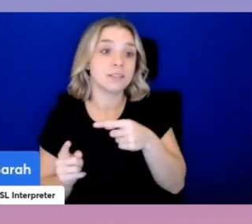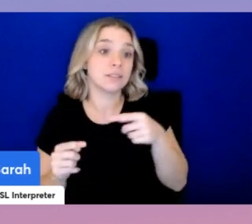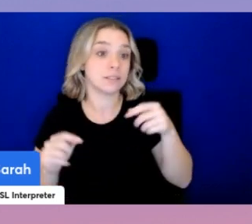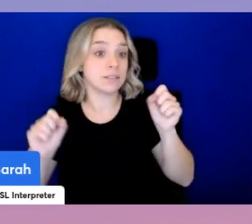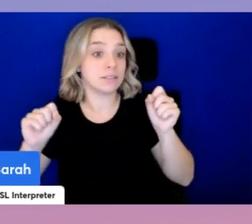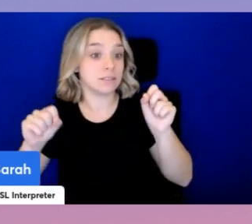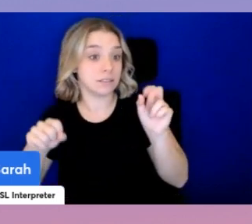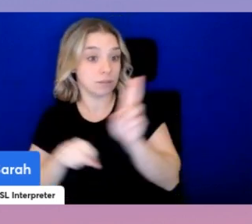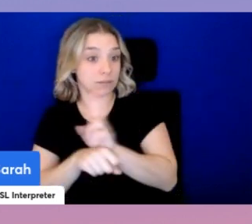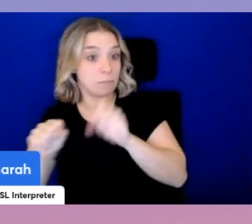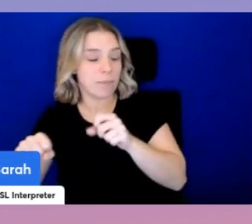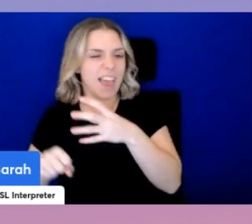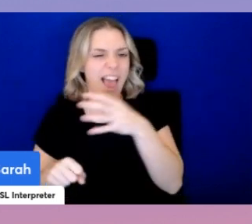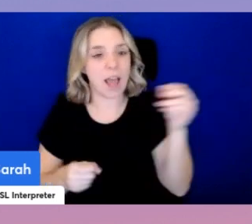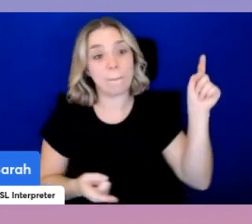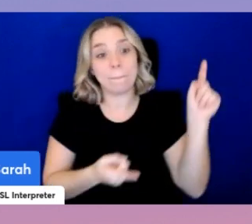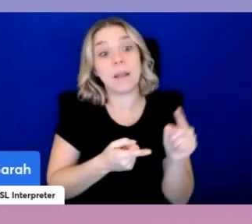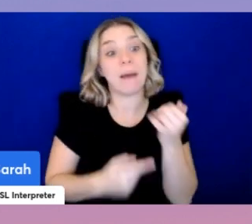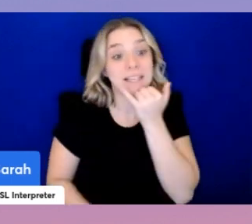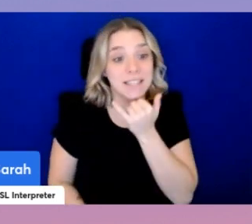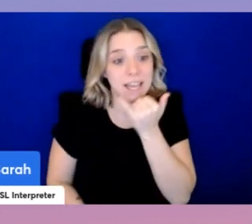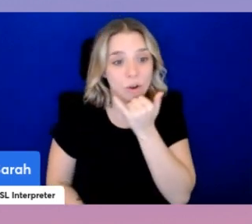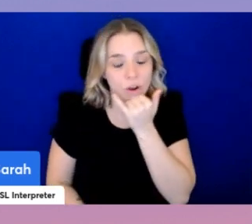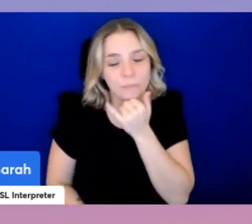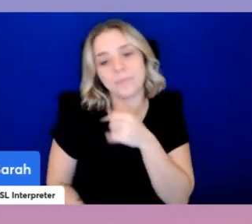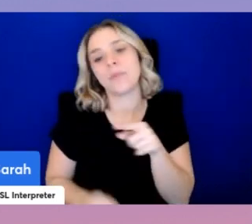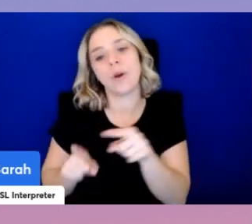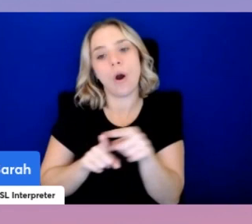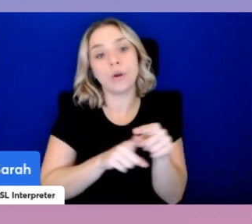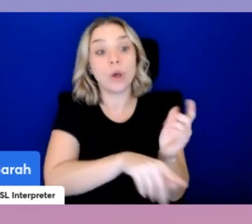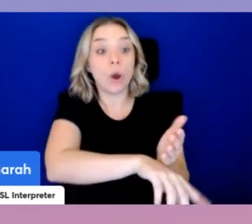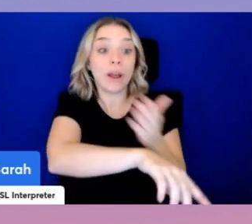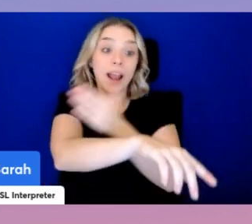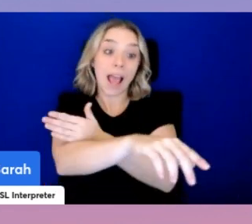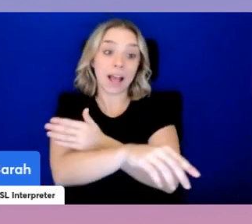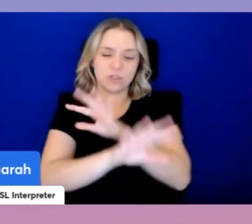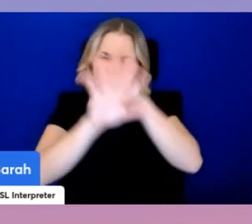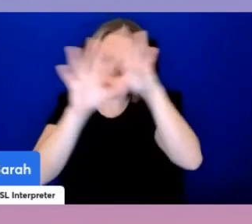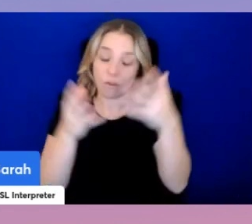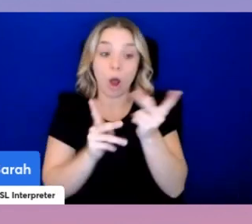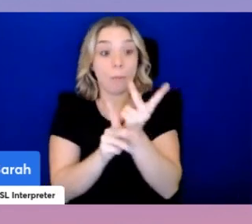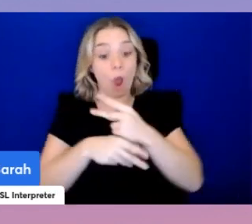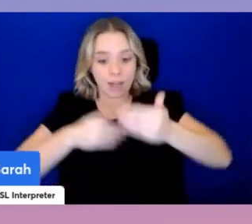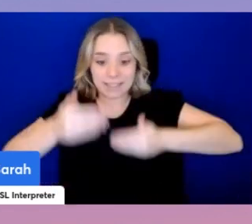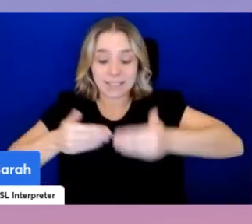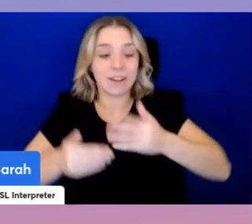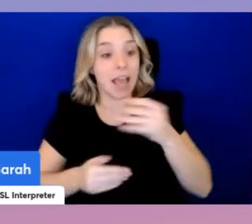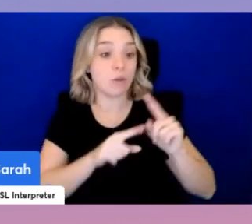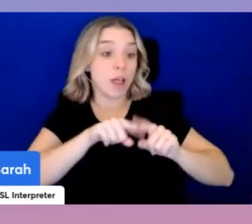error. Also enhancing overall productivity and reliability.